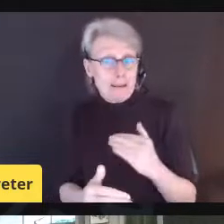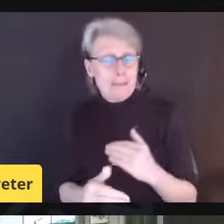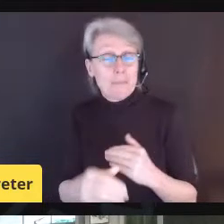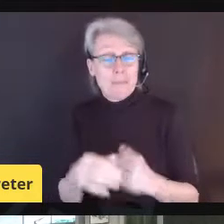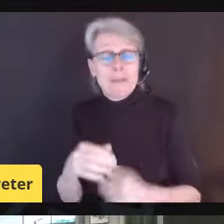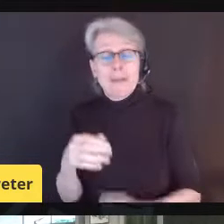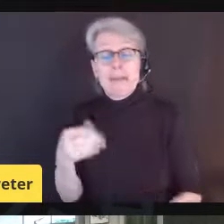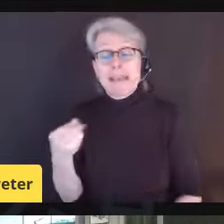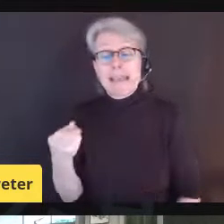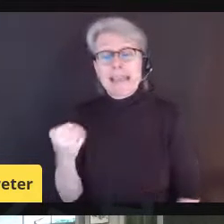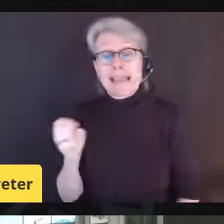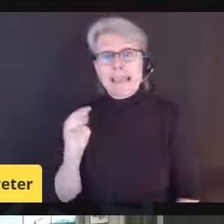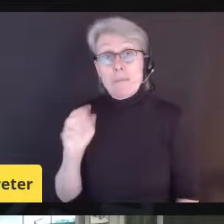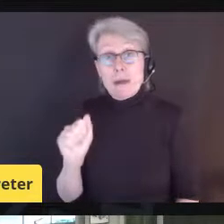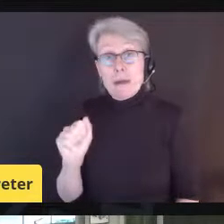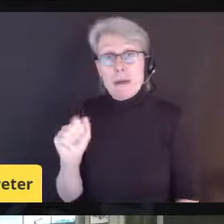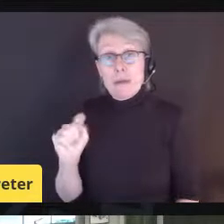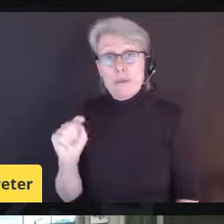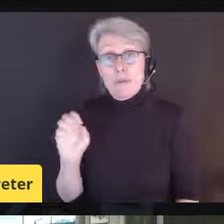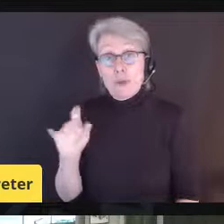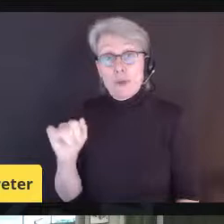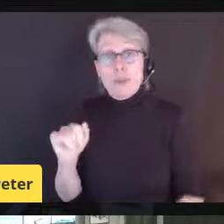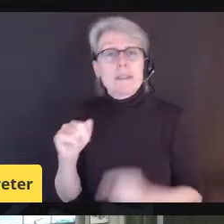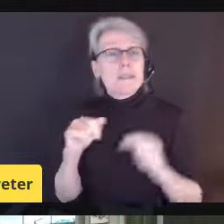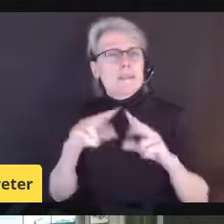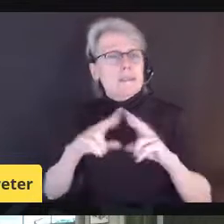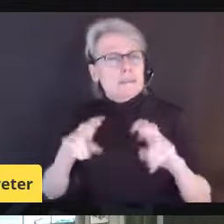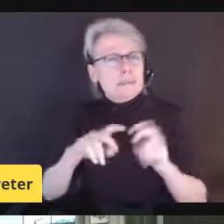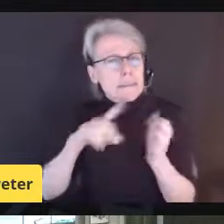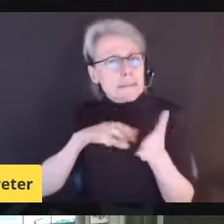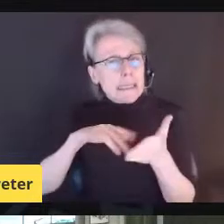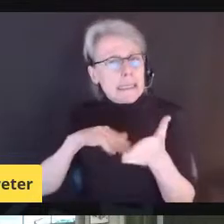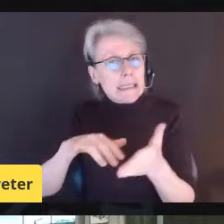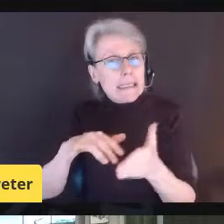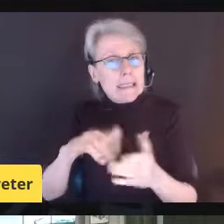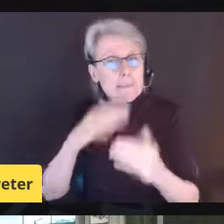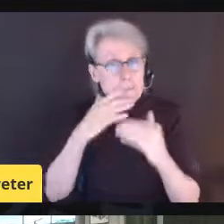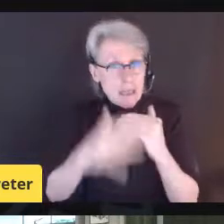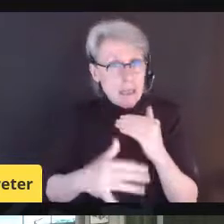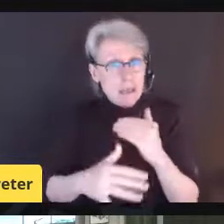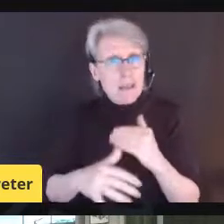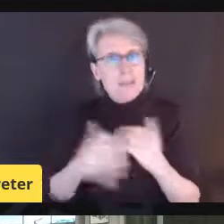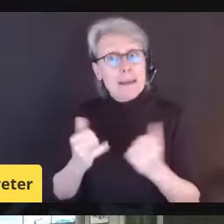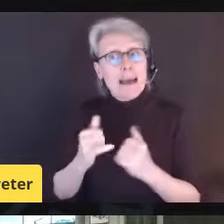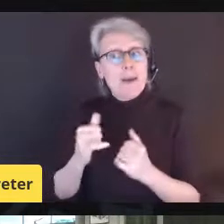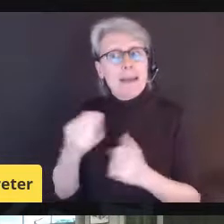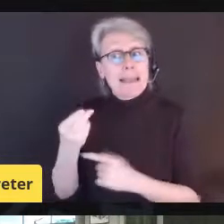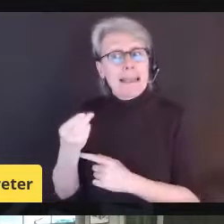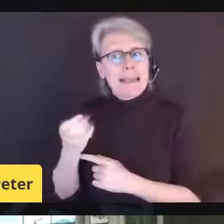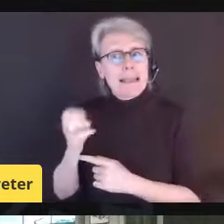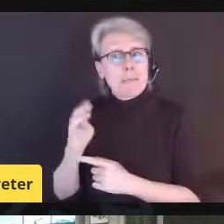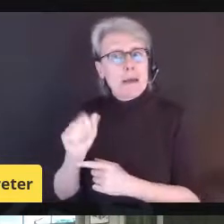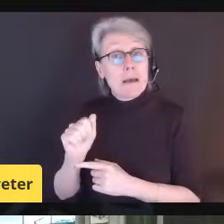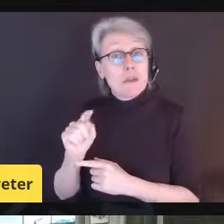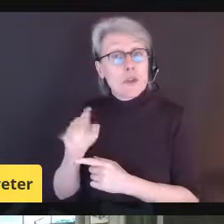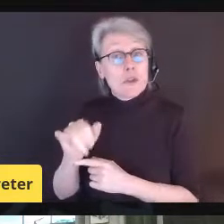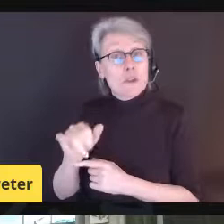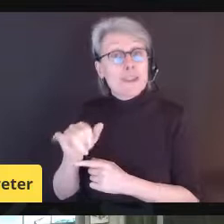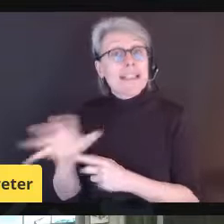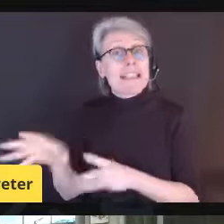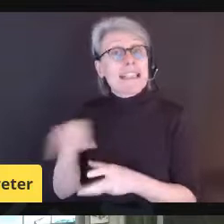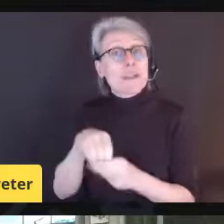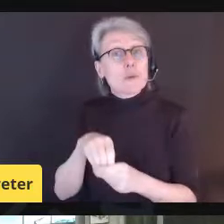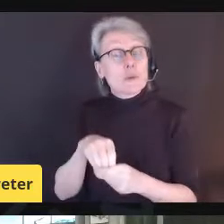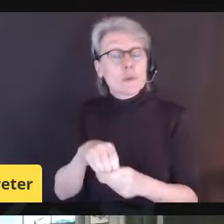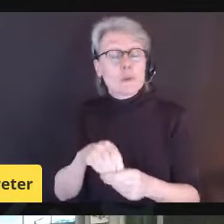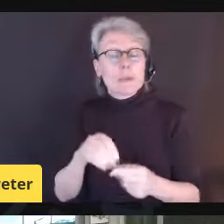Hematology is the study of blood, but currently hematology has expanded to study everything that has to do with blood and blood